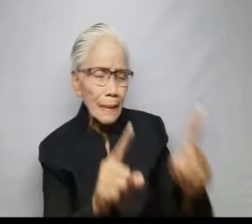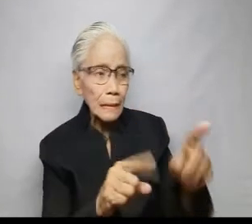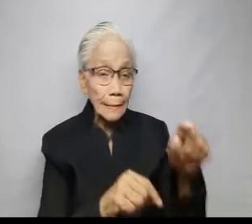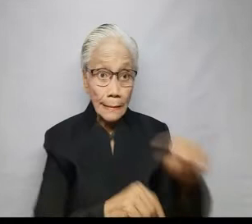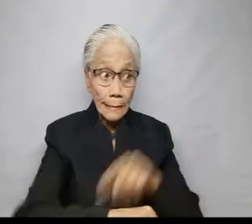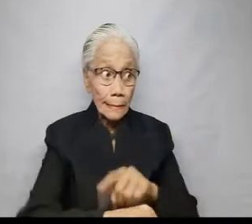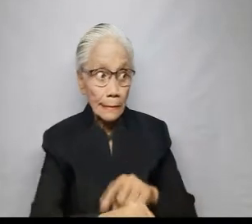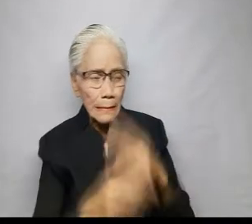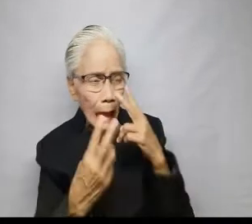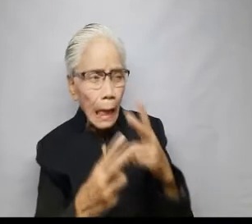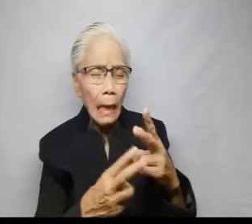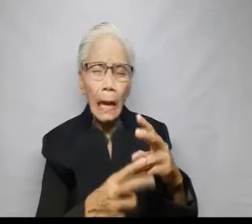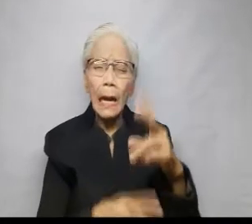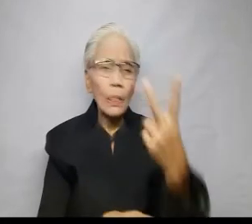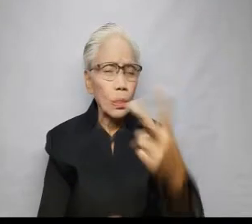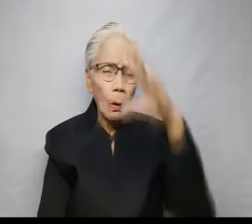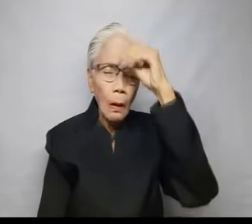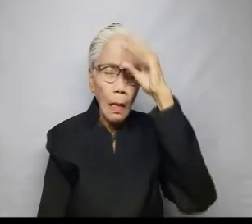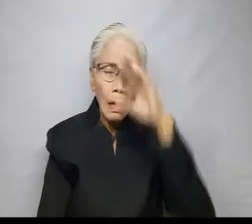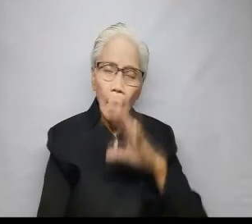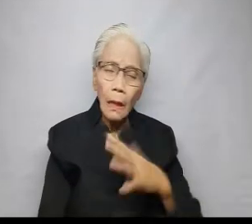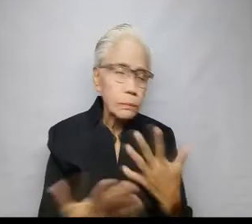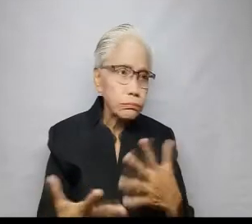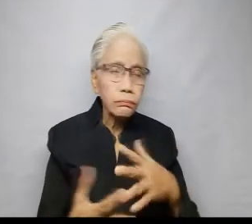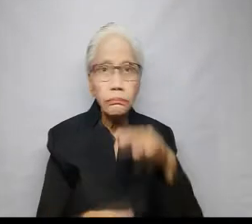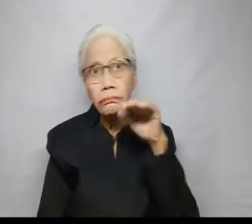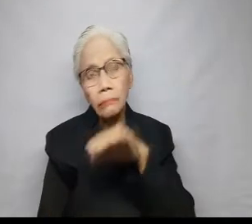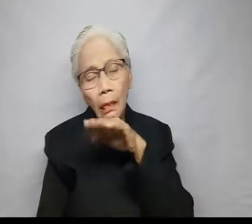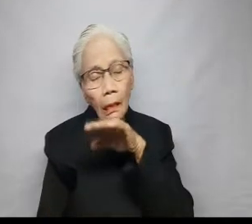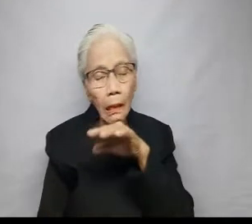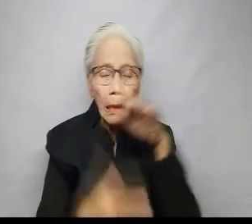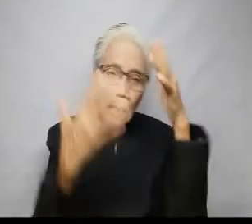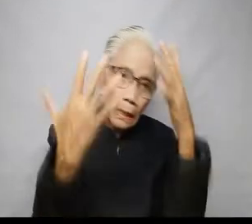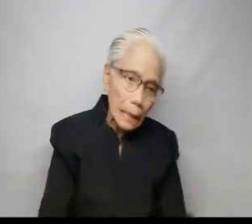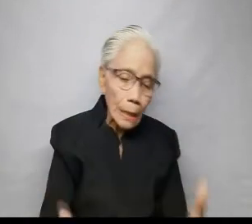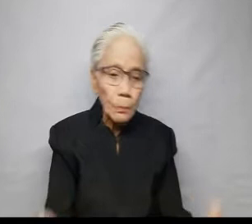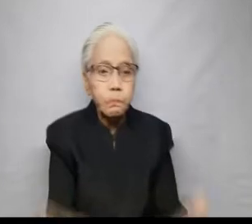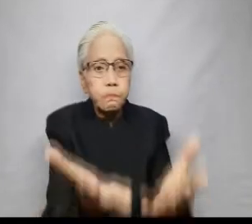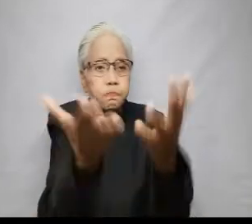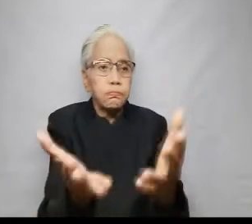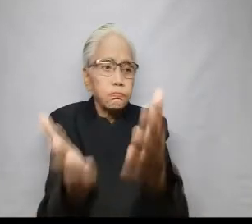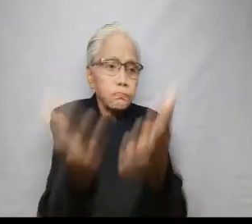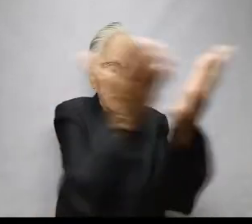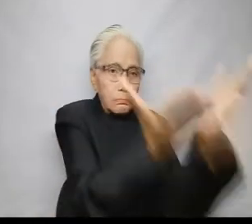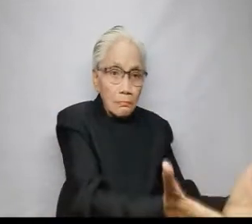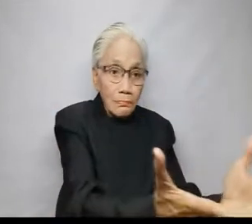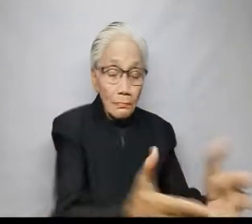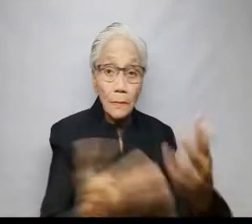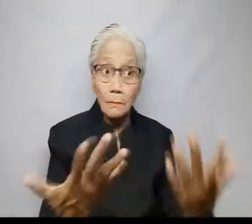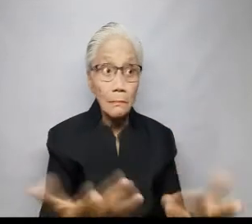road. By the time I spotted them, they were helplessly trying their luck to get their cart back up to the